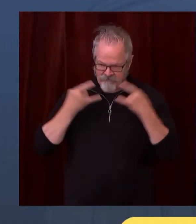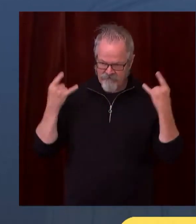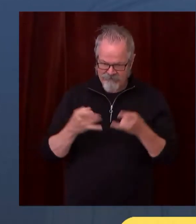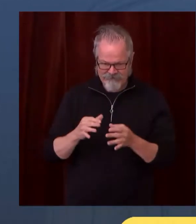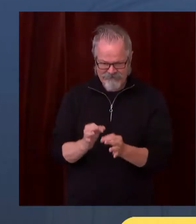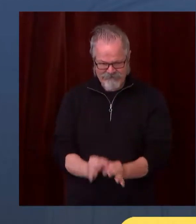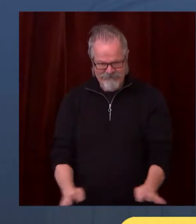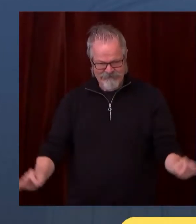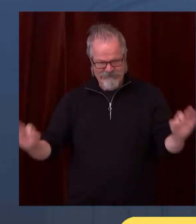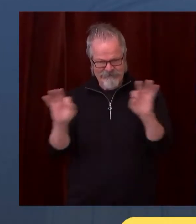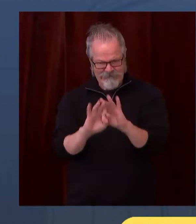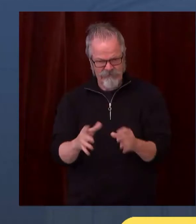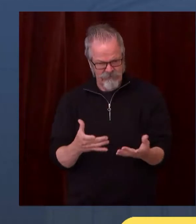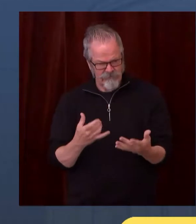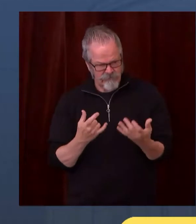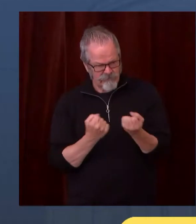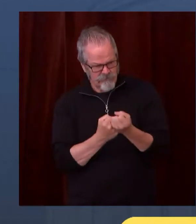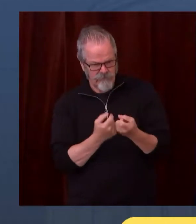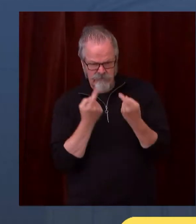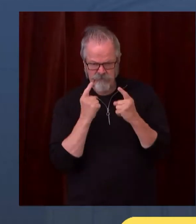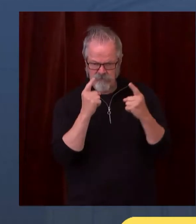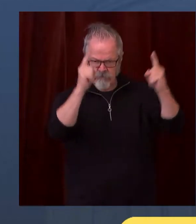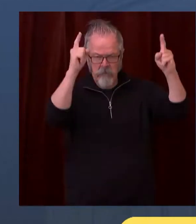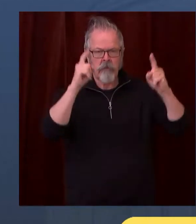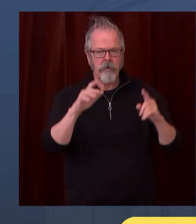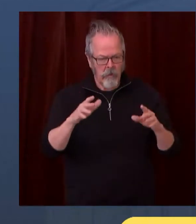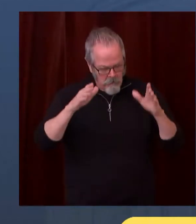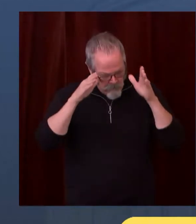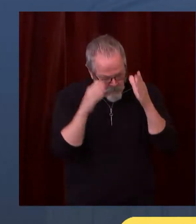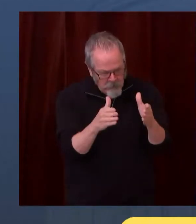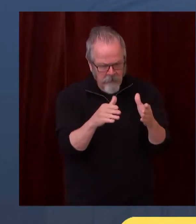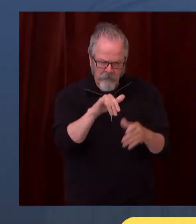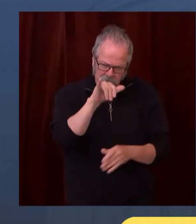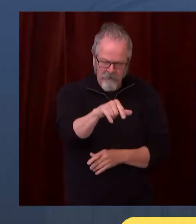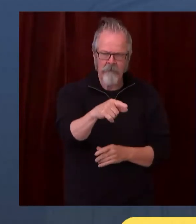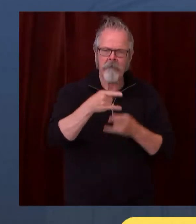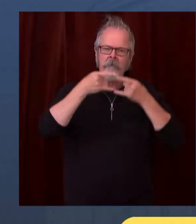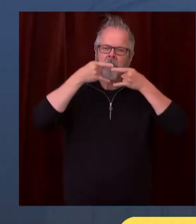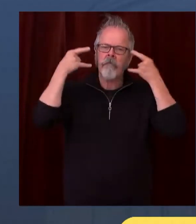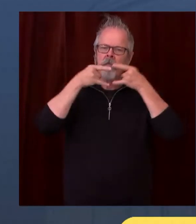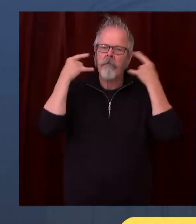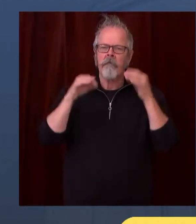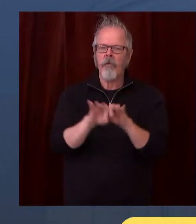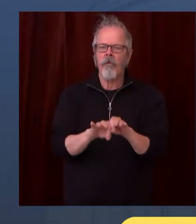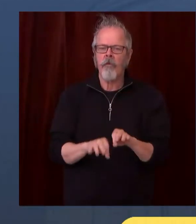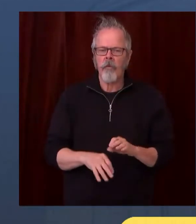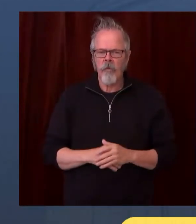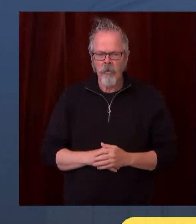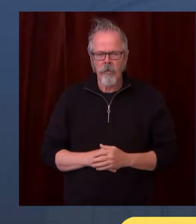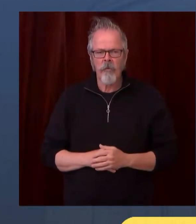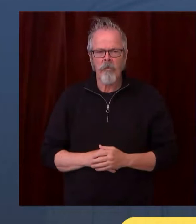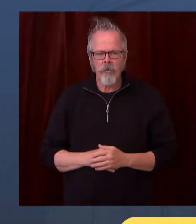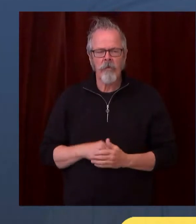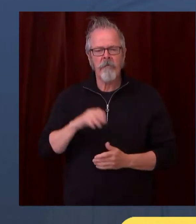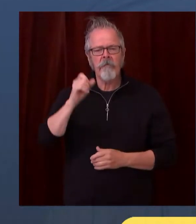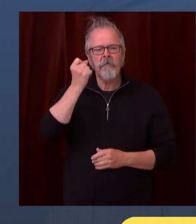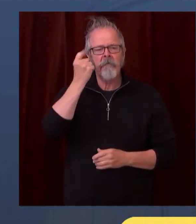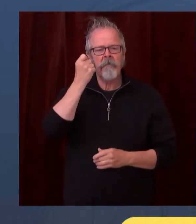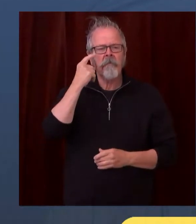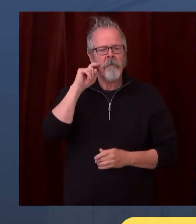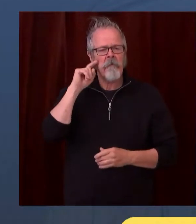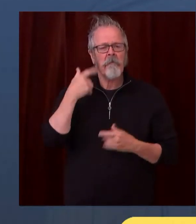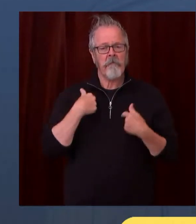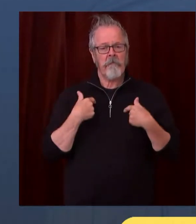significance. And the positivity rate in testing has gone down even as we increase testing, again dispelling the myth that